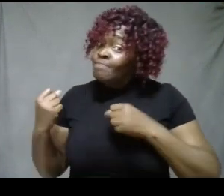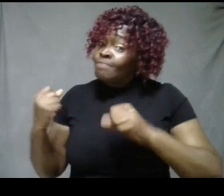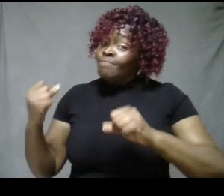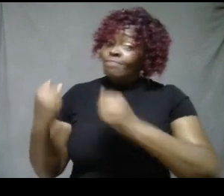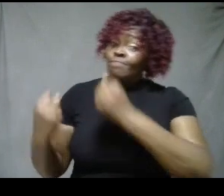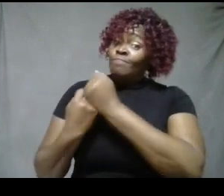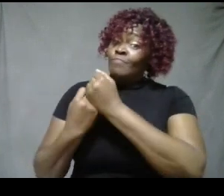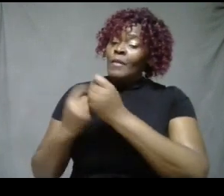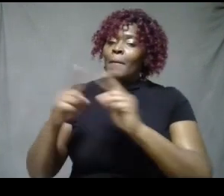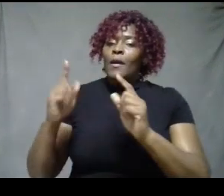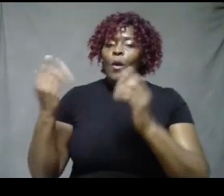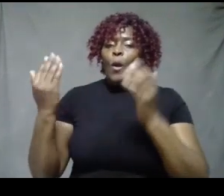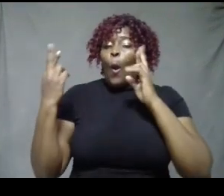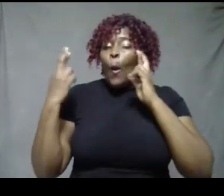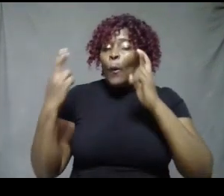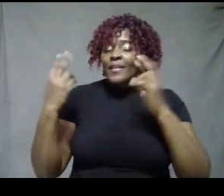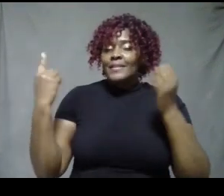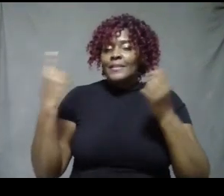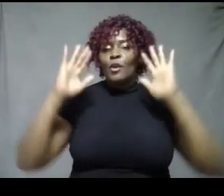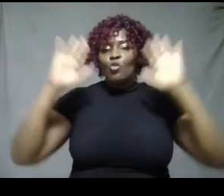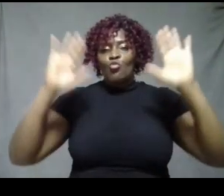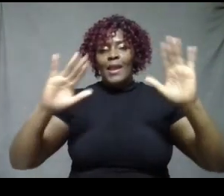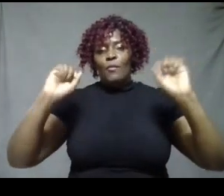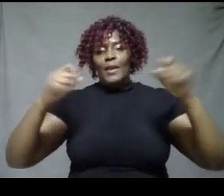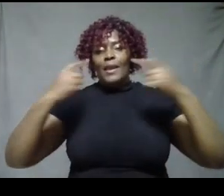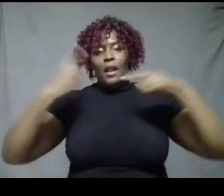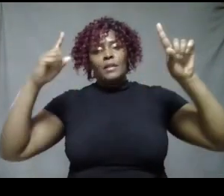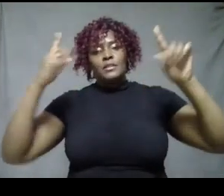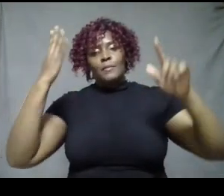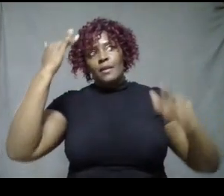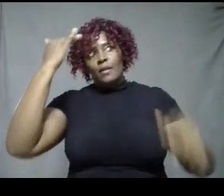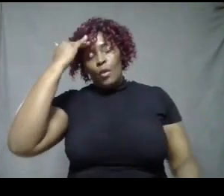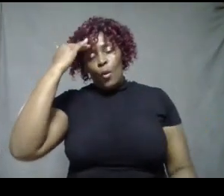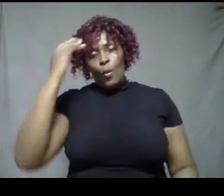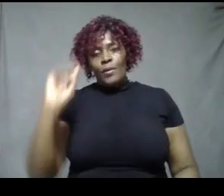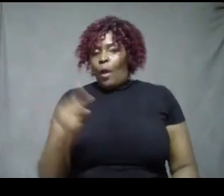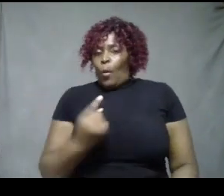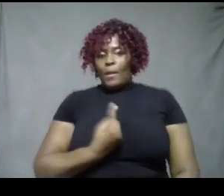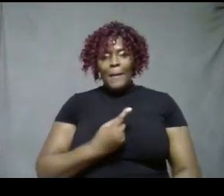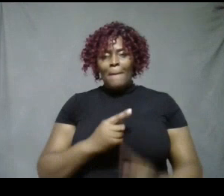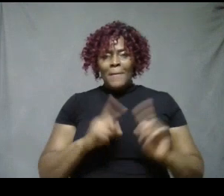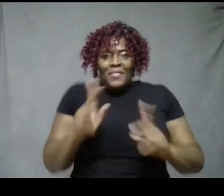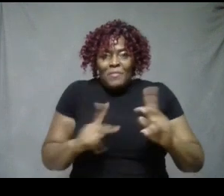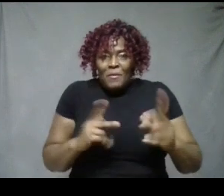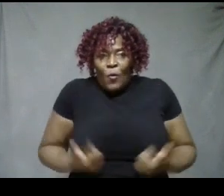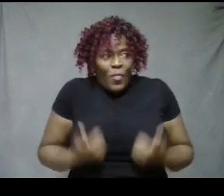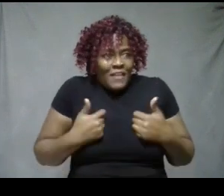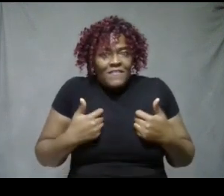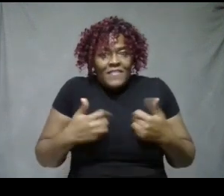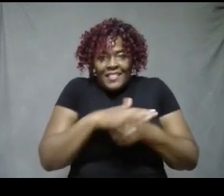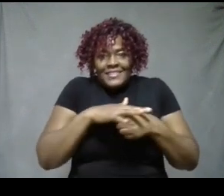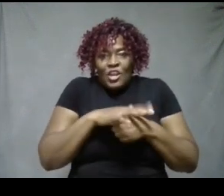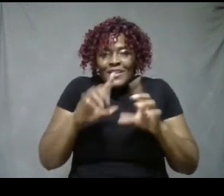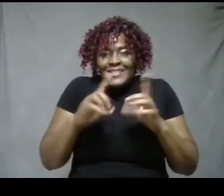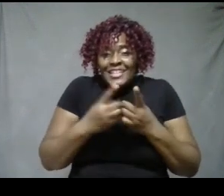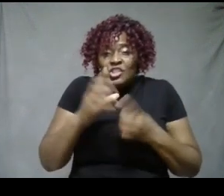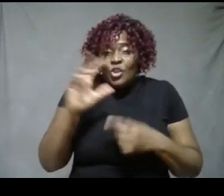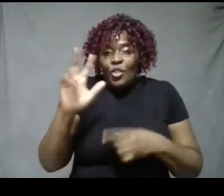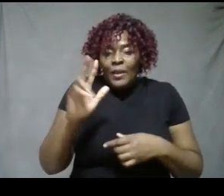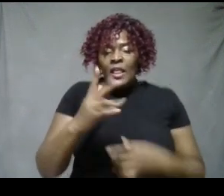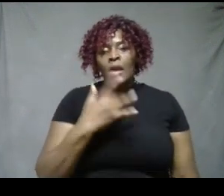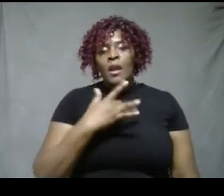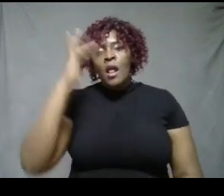done, because I know not just myself, but the residents here in District 3, they're sick of looking at these